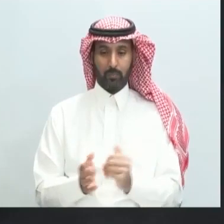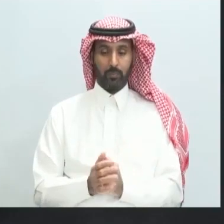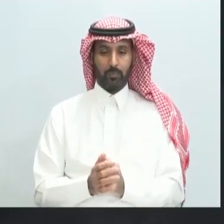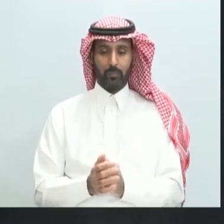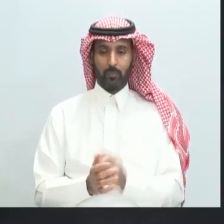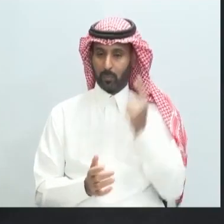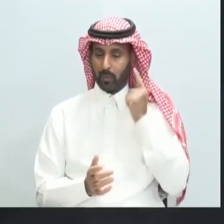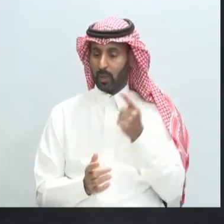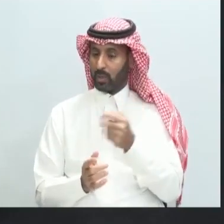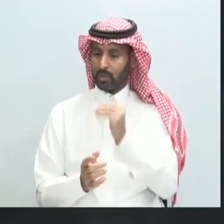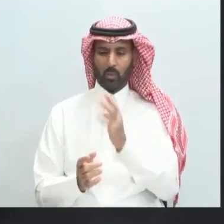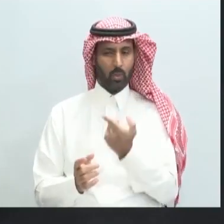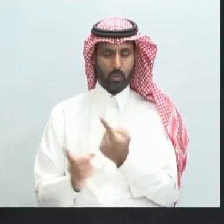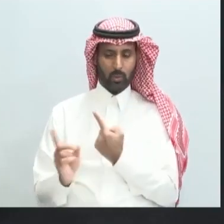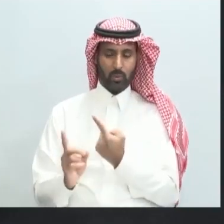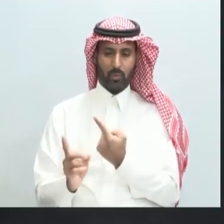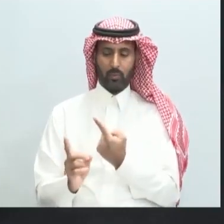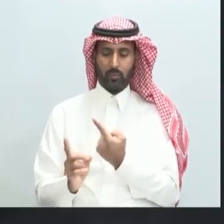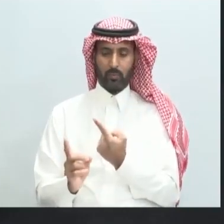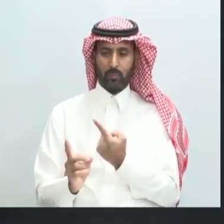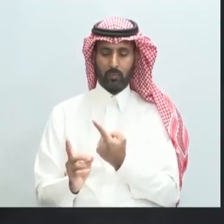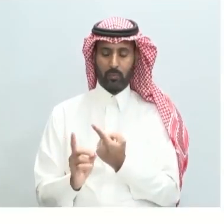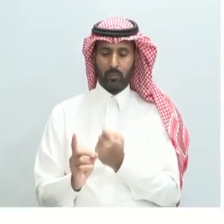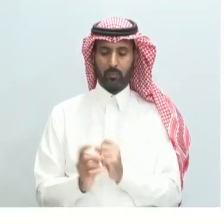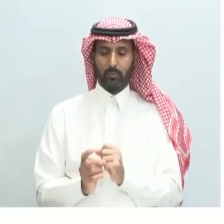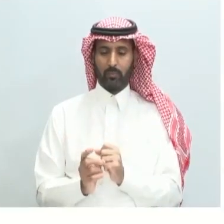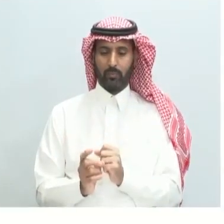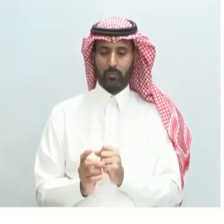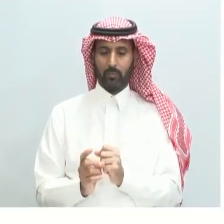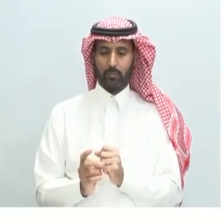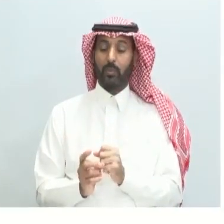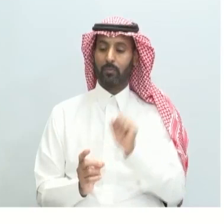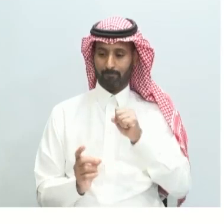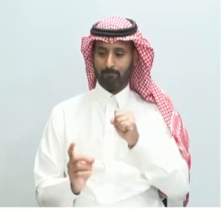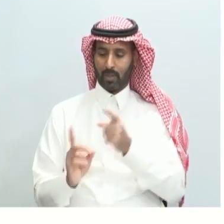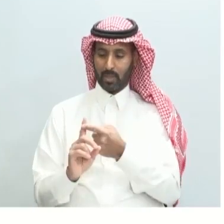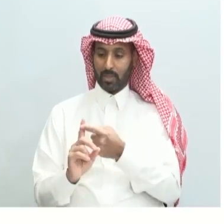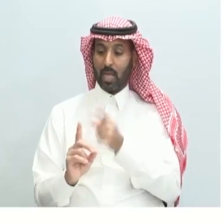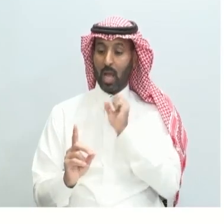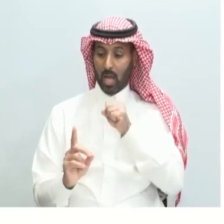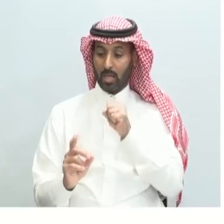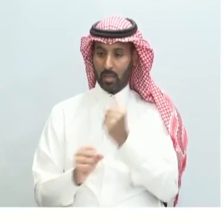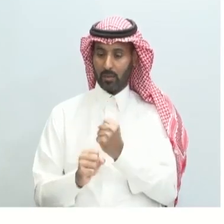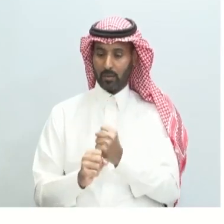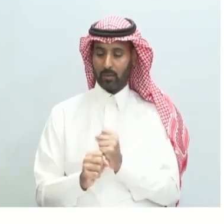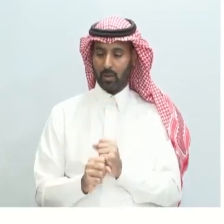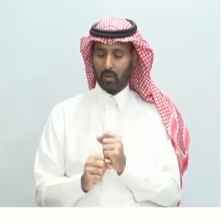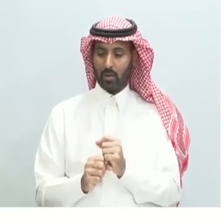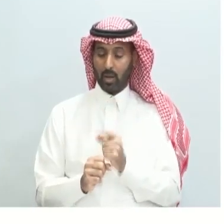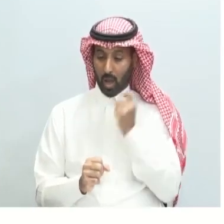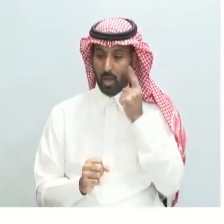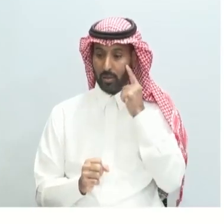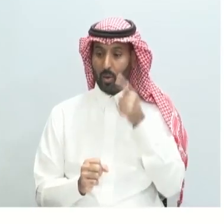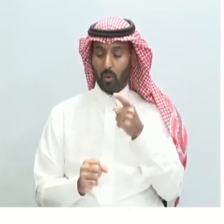Let's listen to the answer and figure out. Yes, I did. I